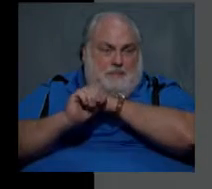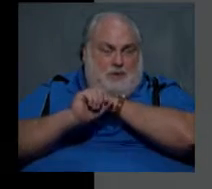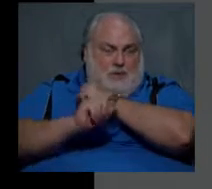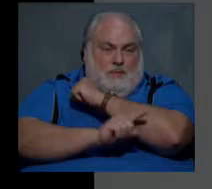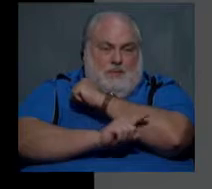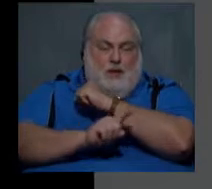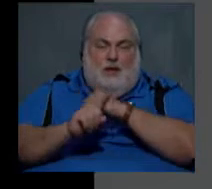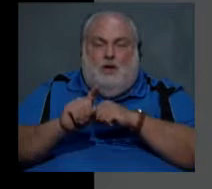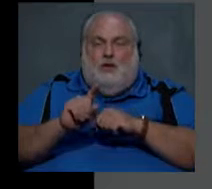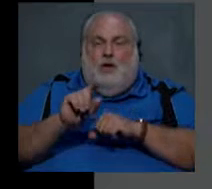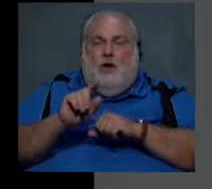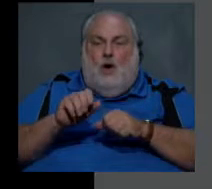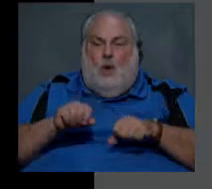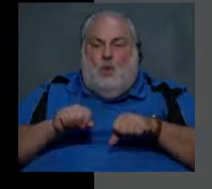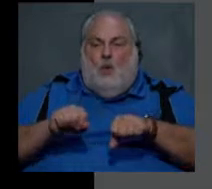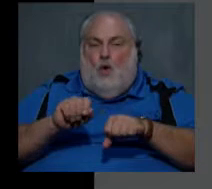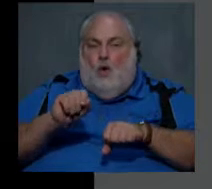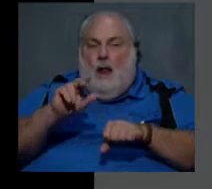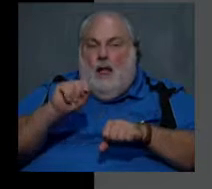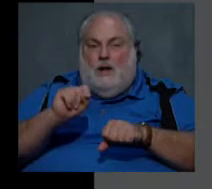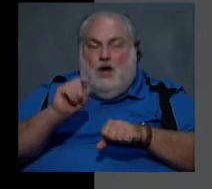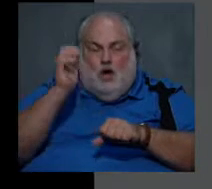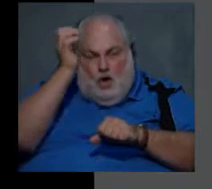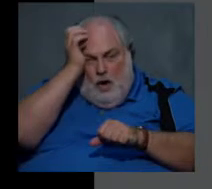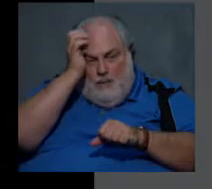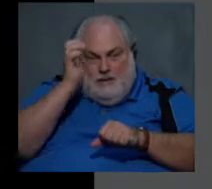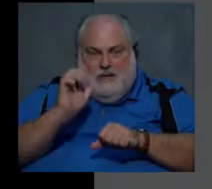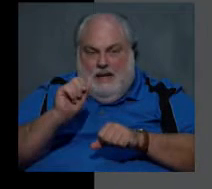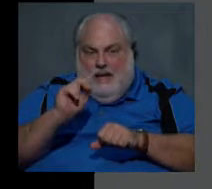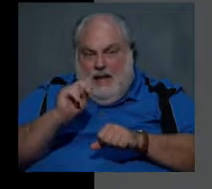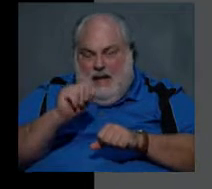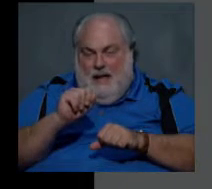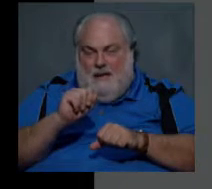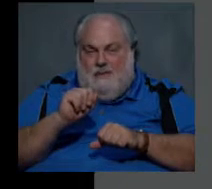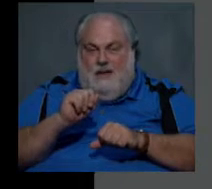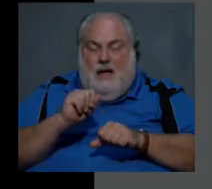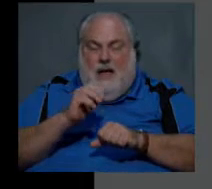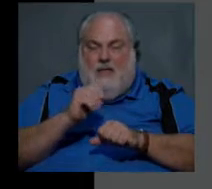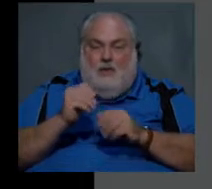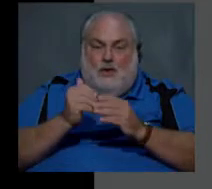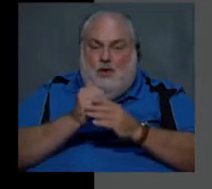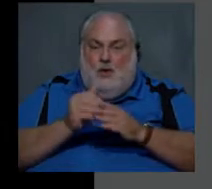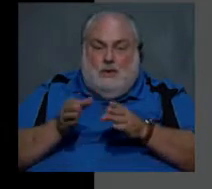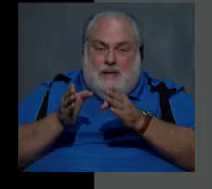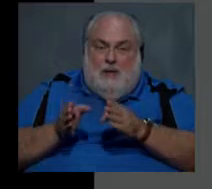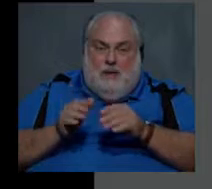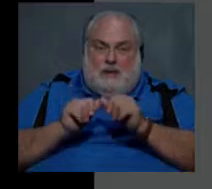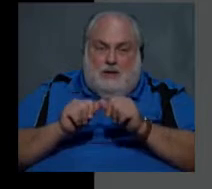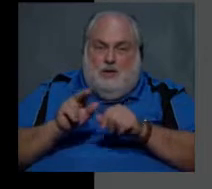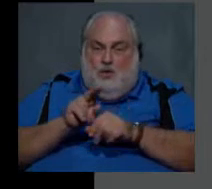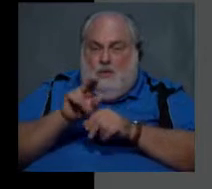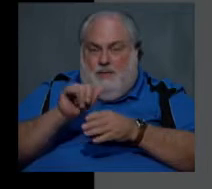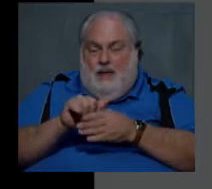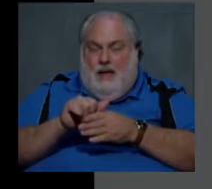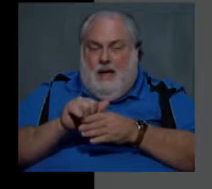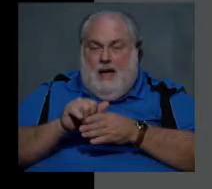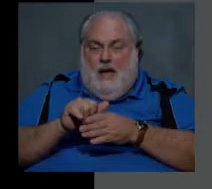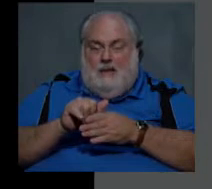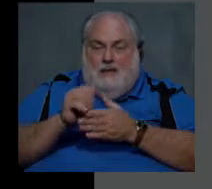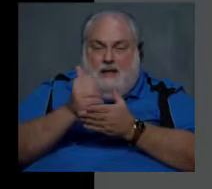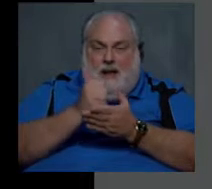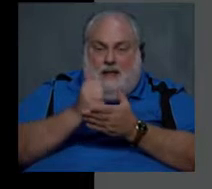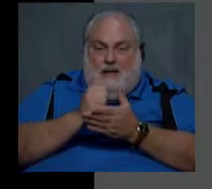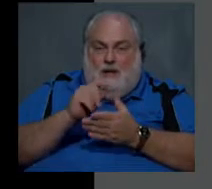uses roll-out garbage cans, and similar in size to the average residential home. The new tenant will continue to use this as a method of trash